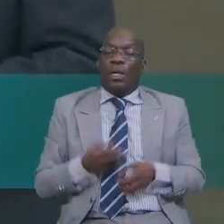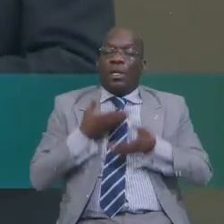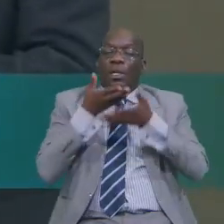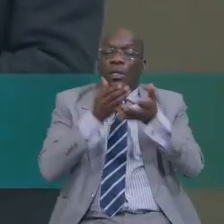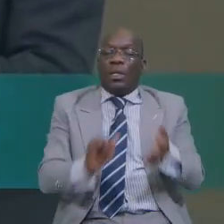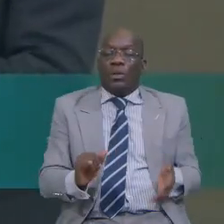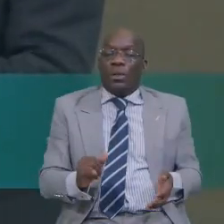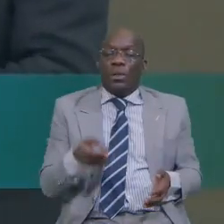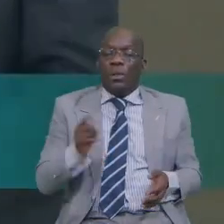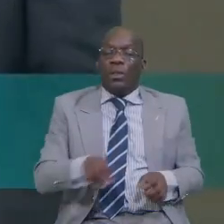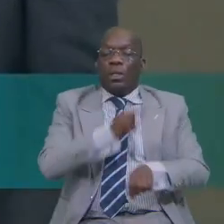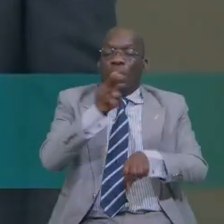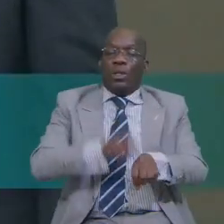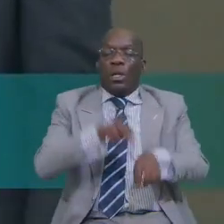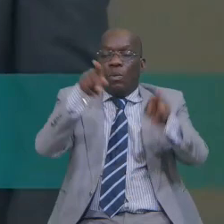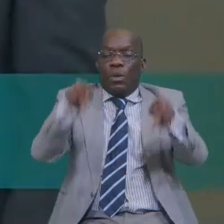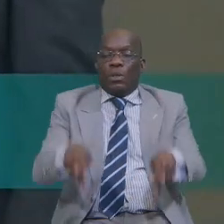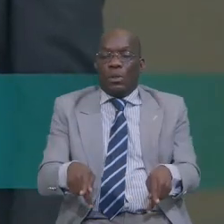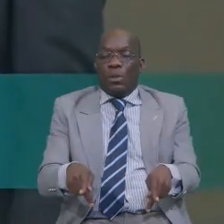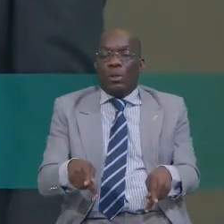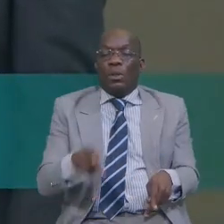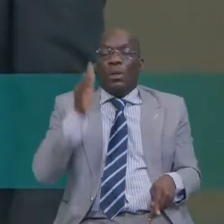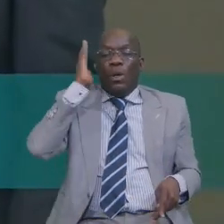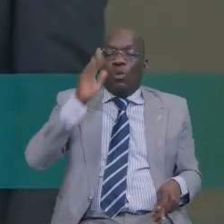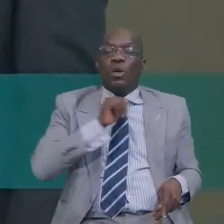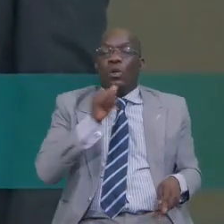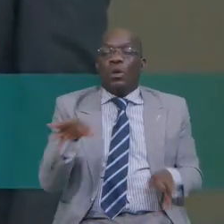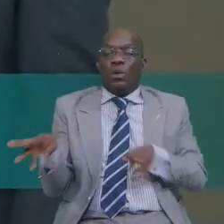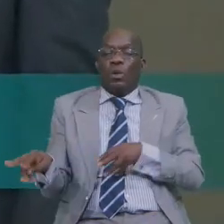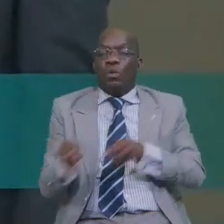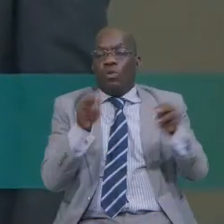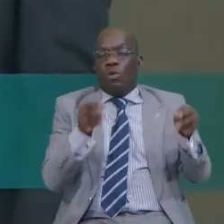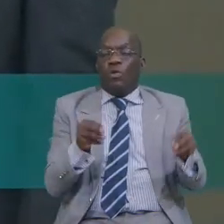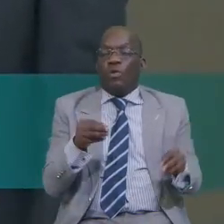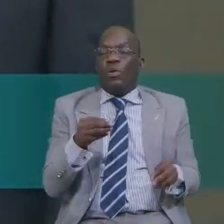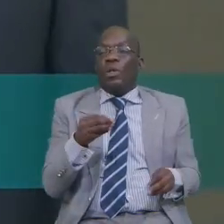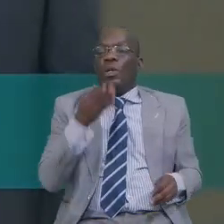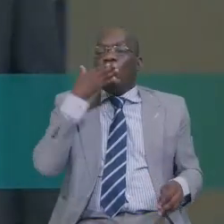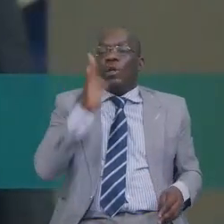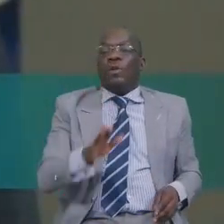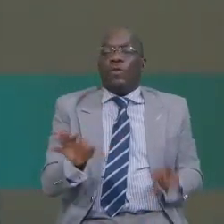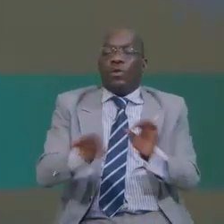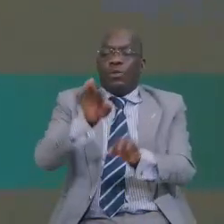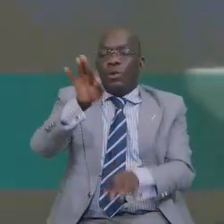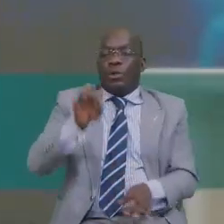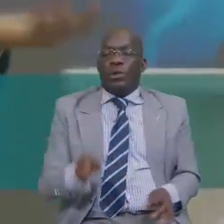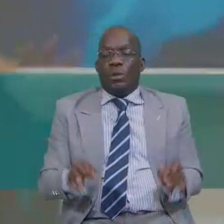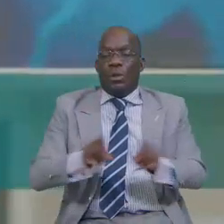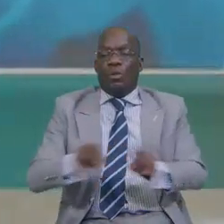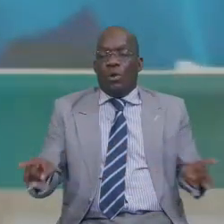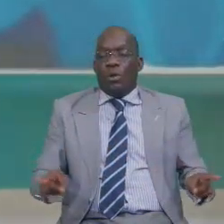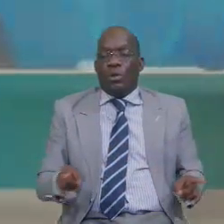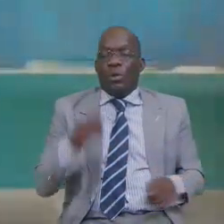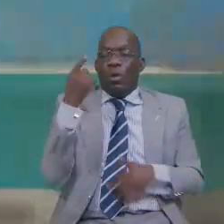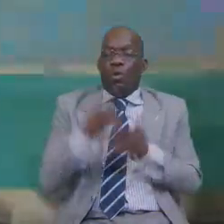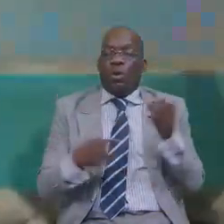natural personality does not move evil spirits. But whatever your